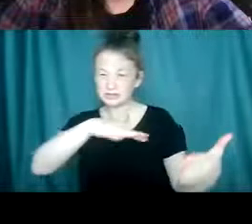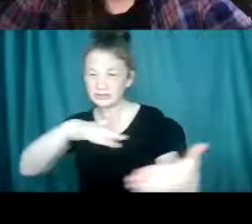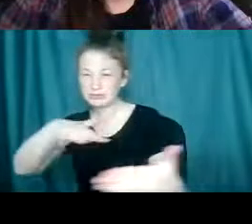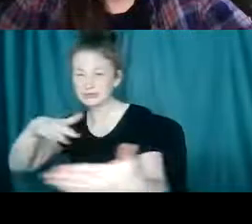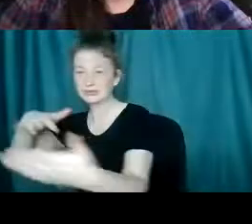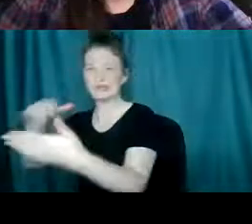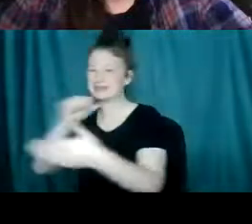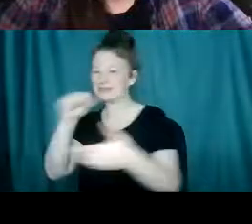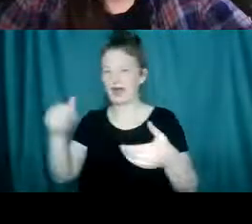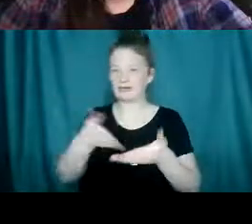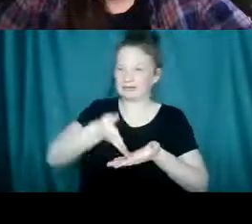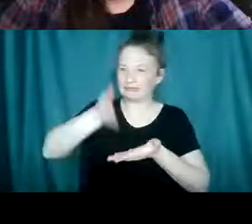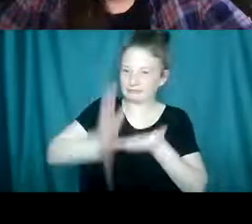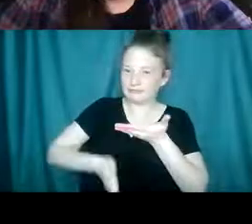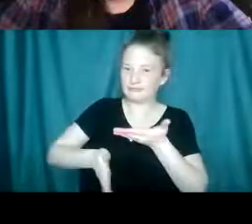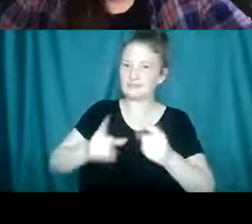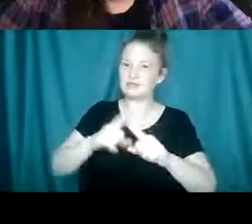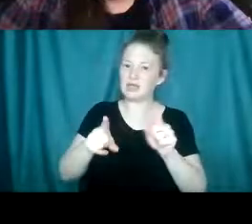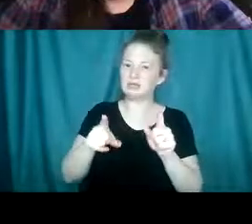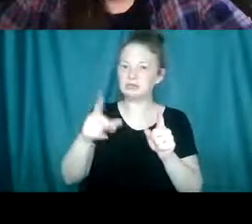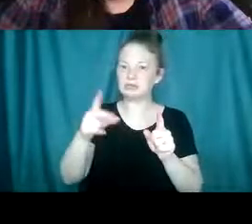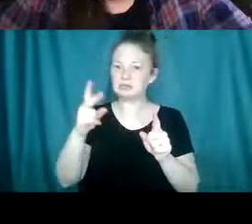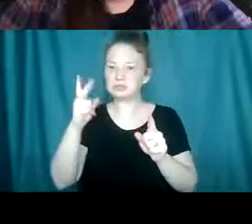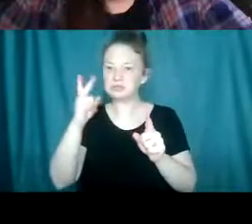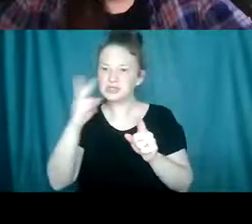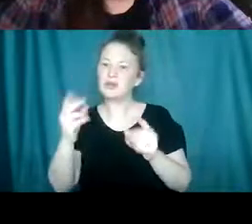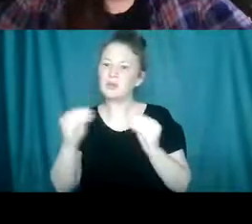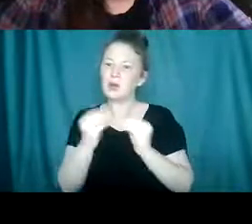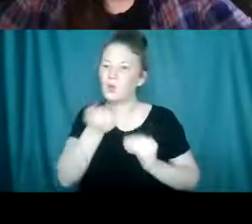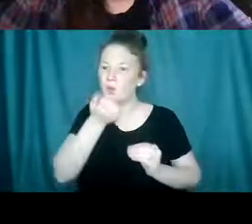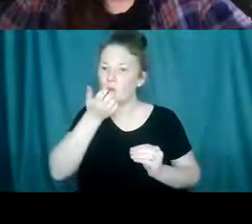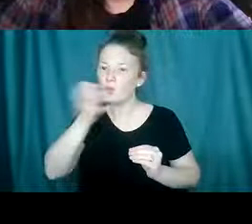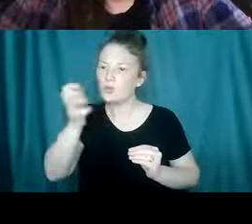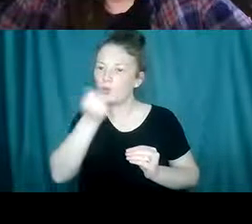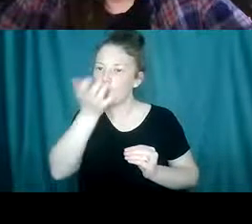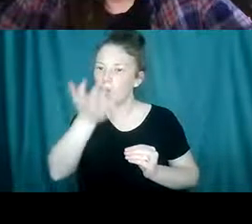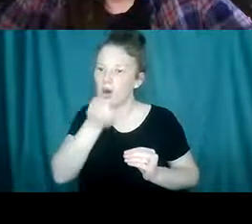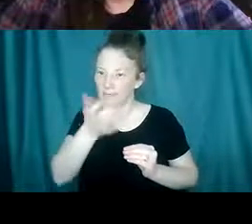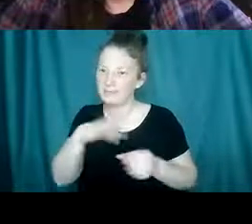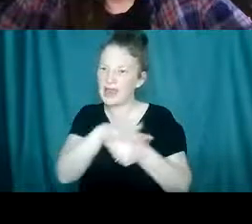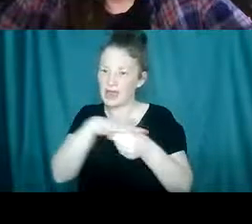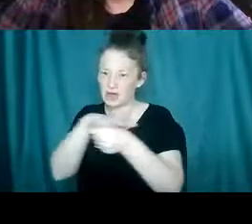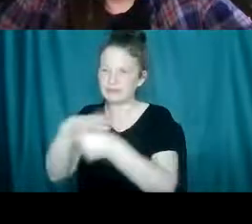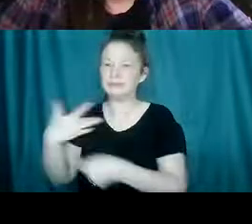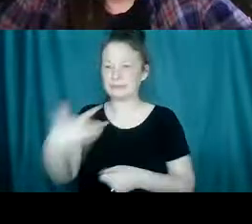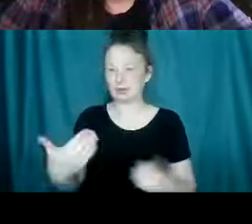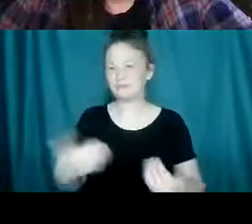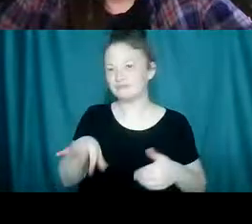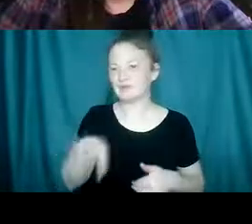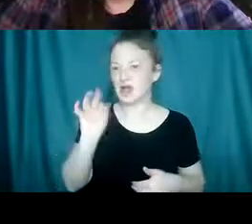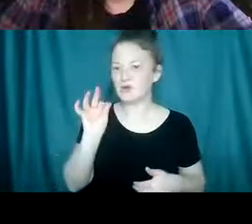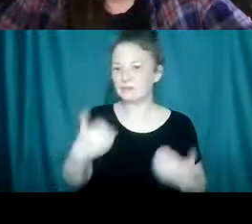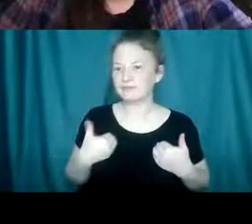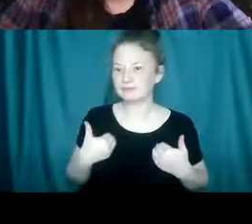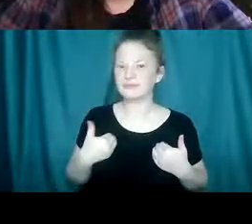you can see it's mainly distributed in kind of the warmer climate of the earth. But of course, if you look